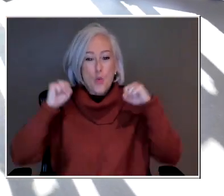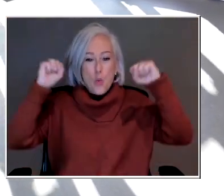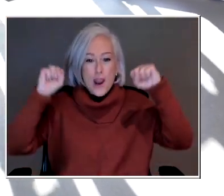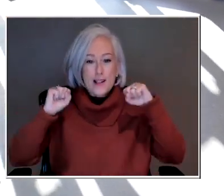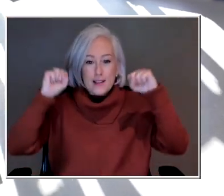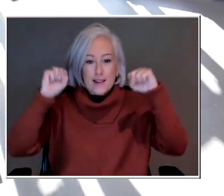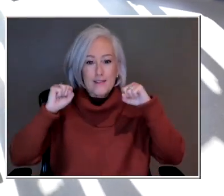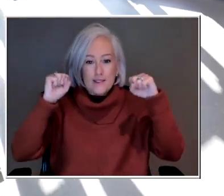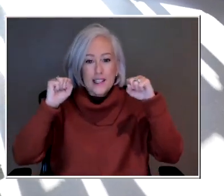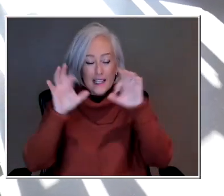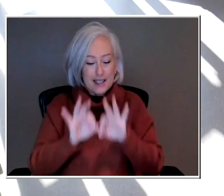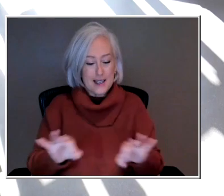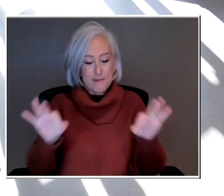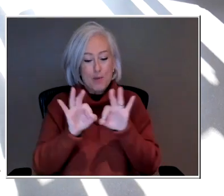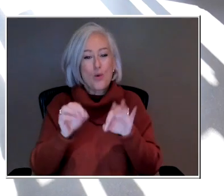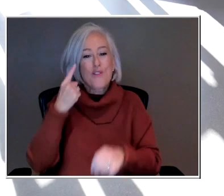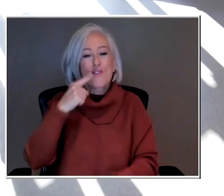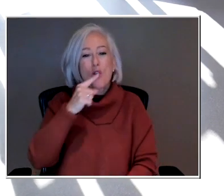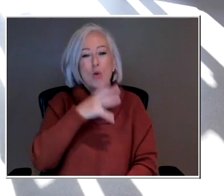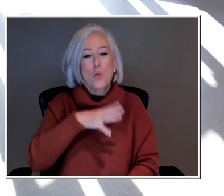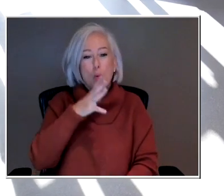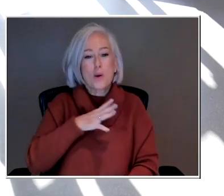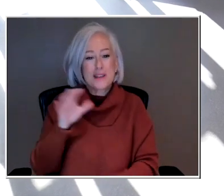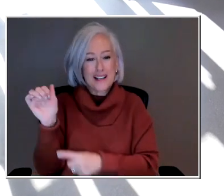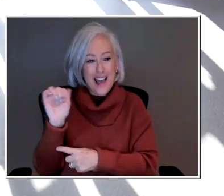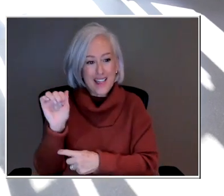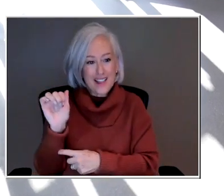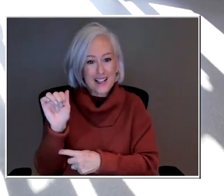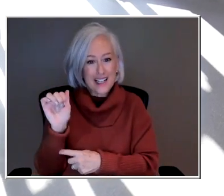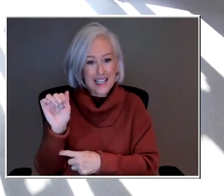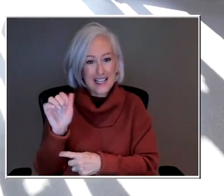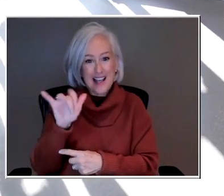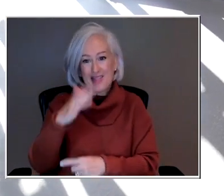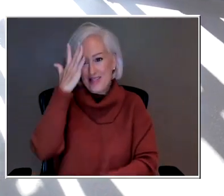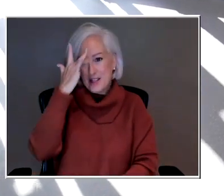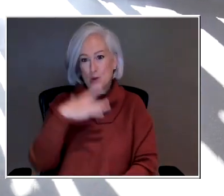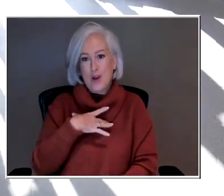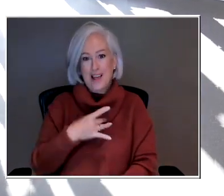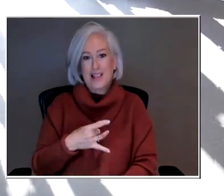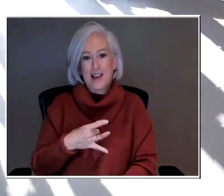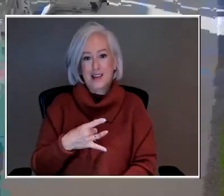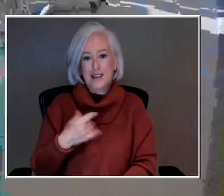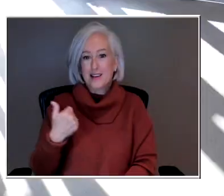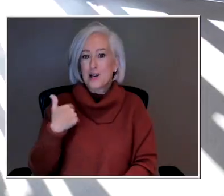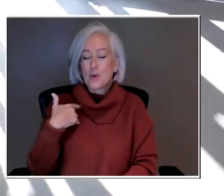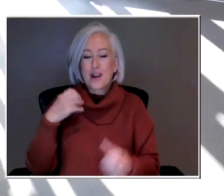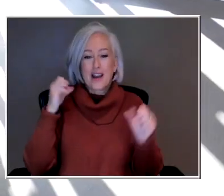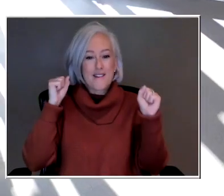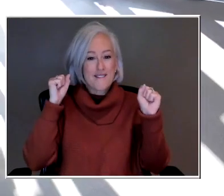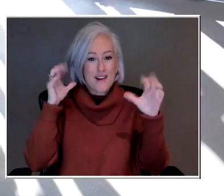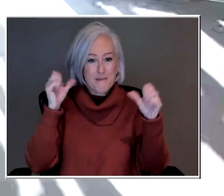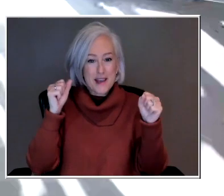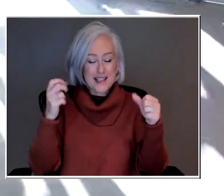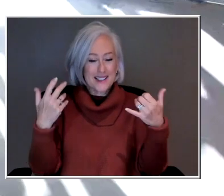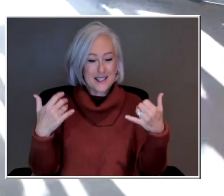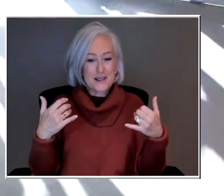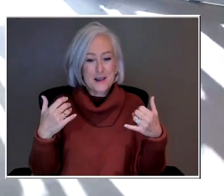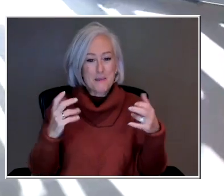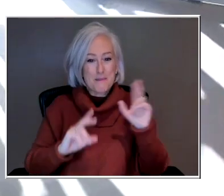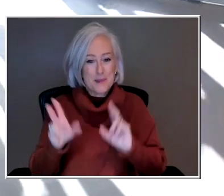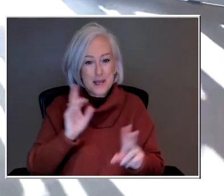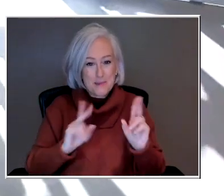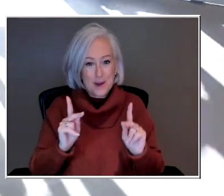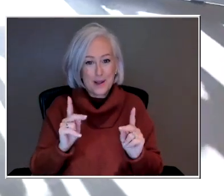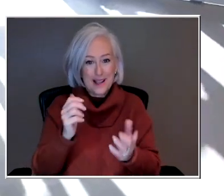strong structure is huge, and that's why I like it. We have great people who give us lists. I just show up and work my